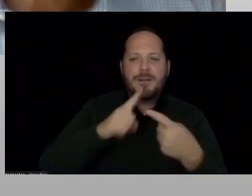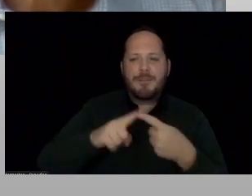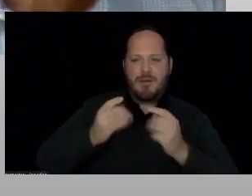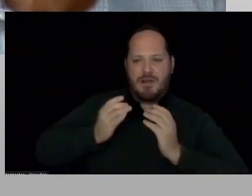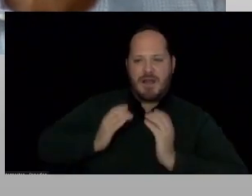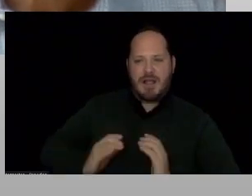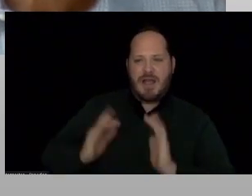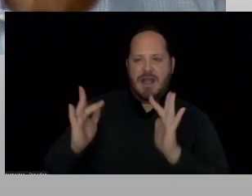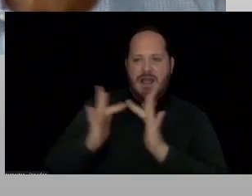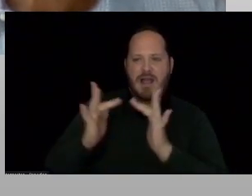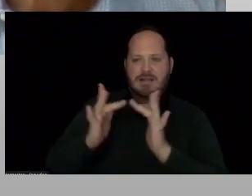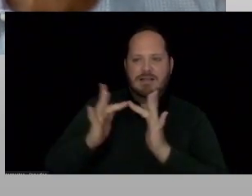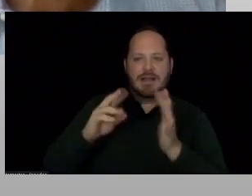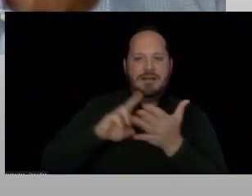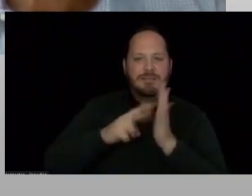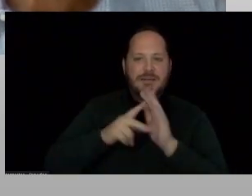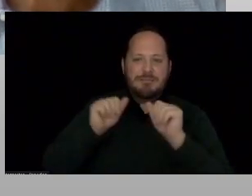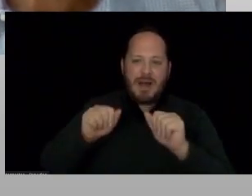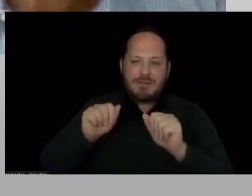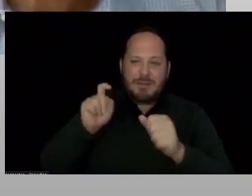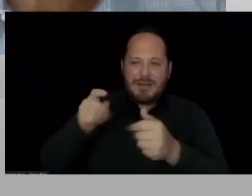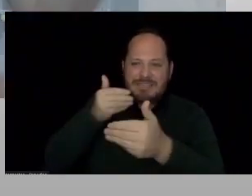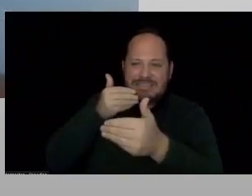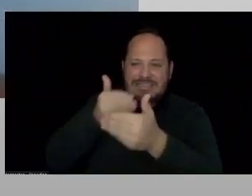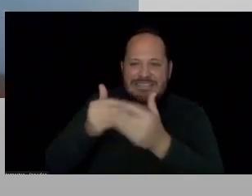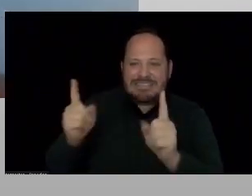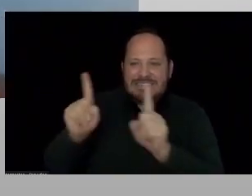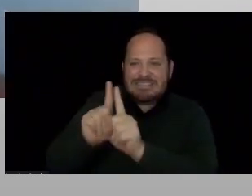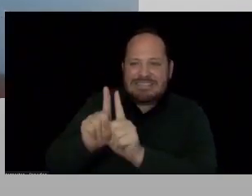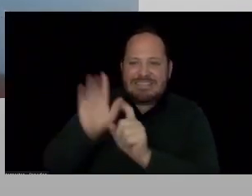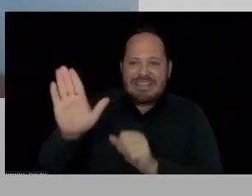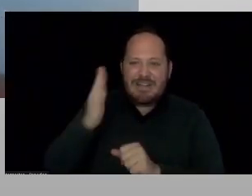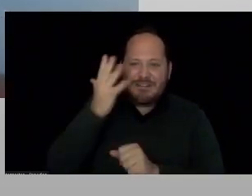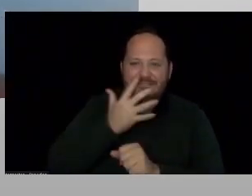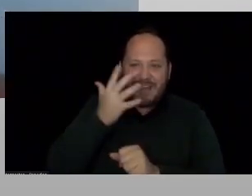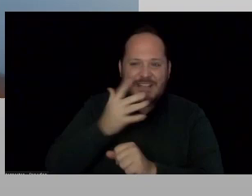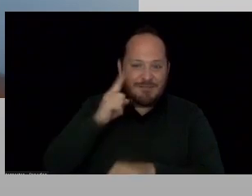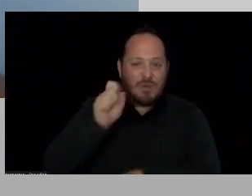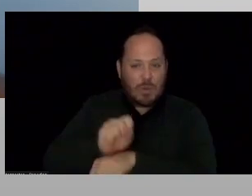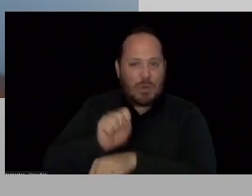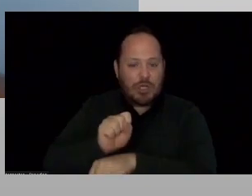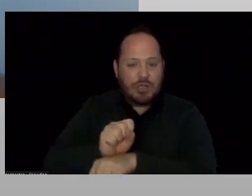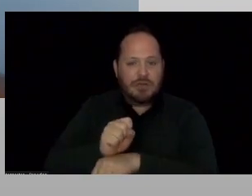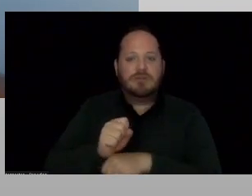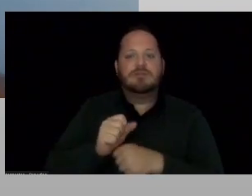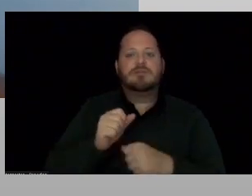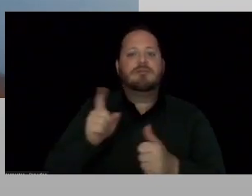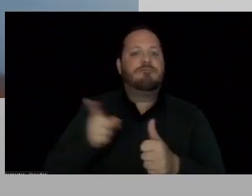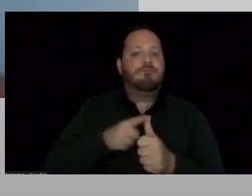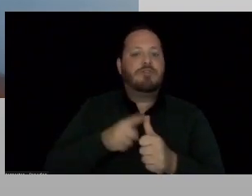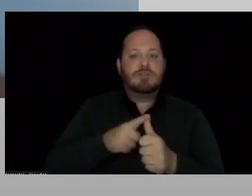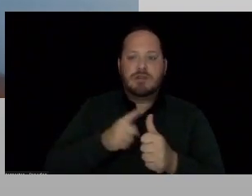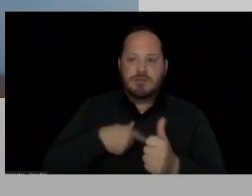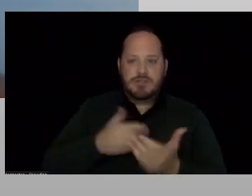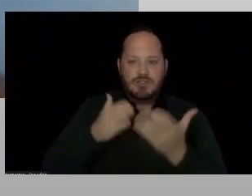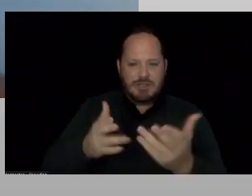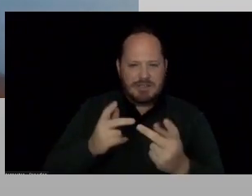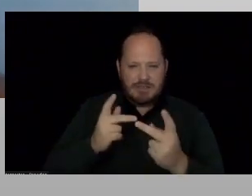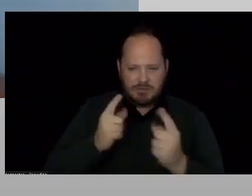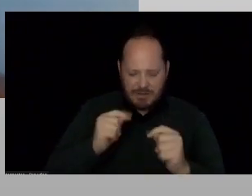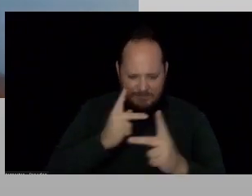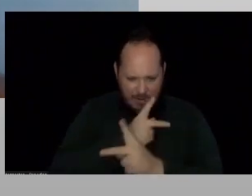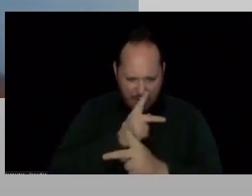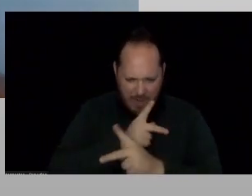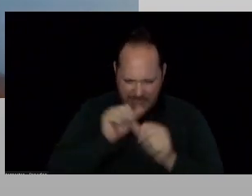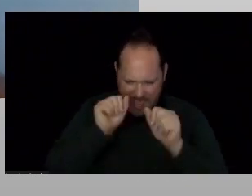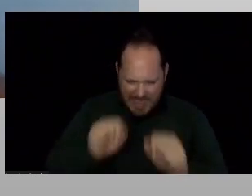your client's face for work. The first thing I would say about a situation like this is figure out, is there another way to get this task done?